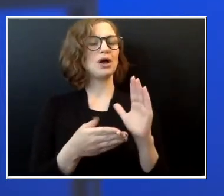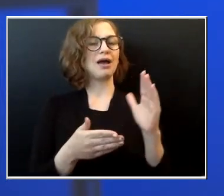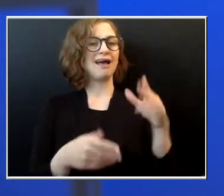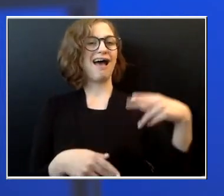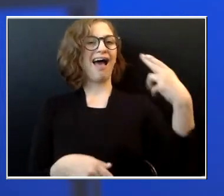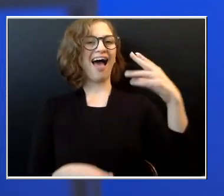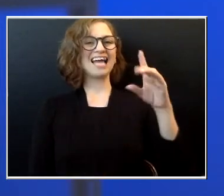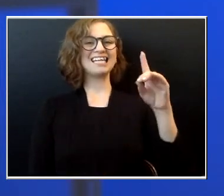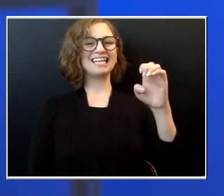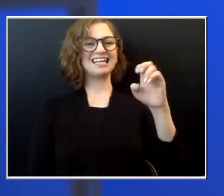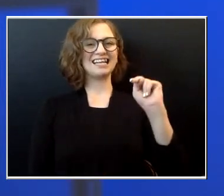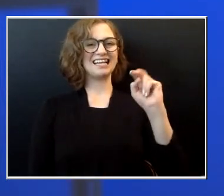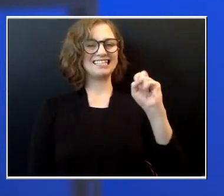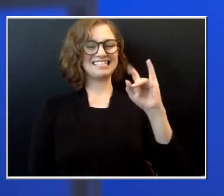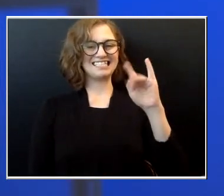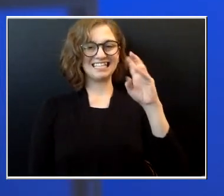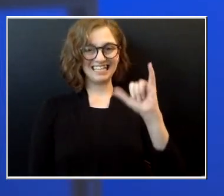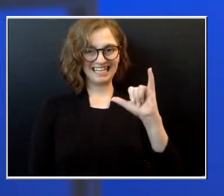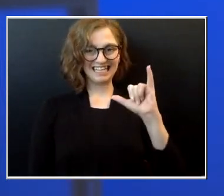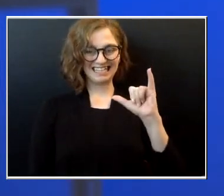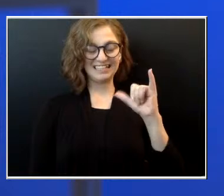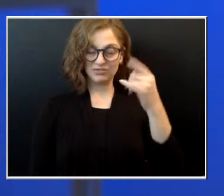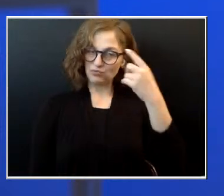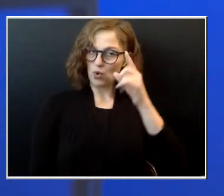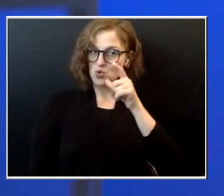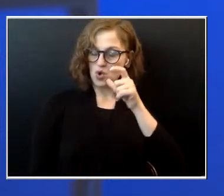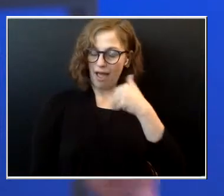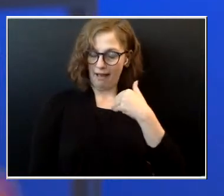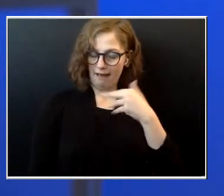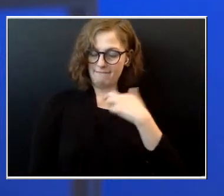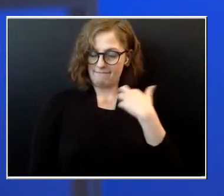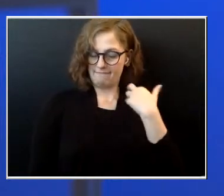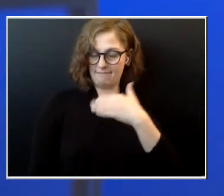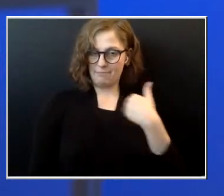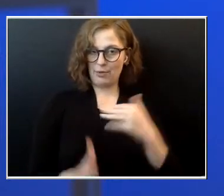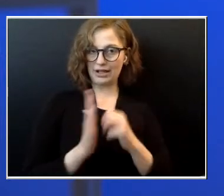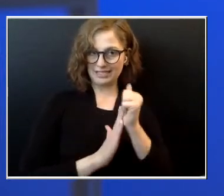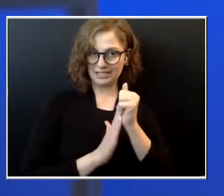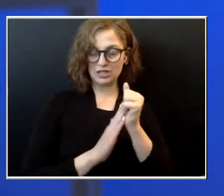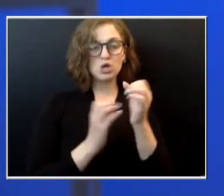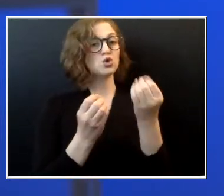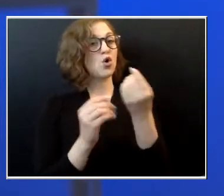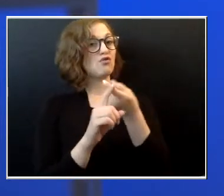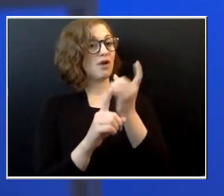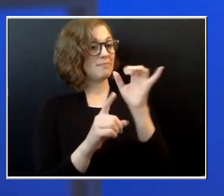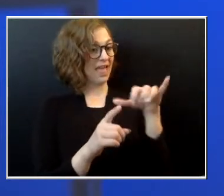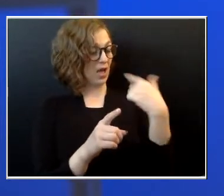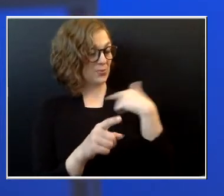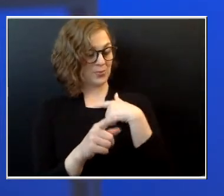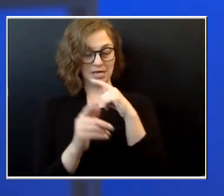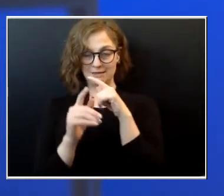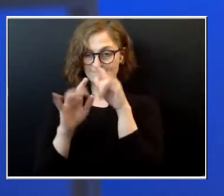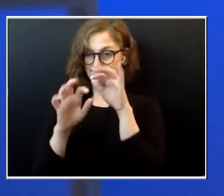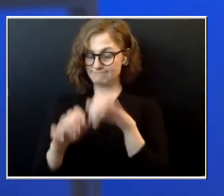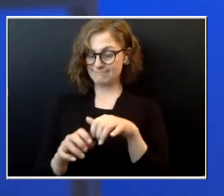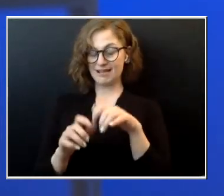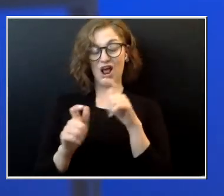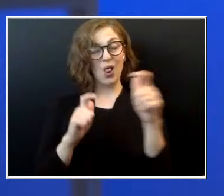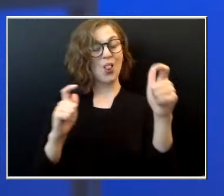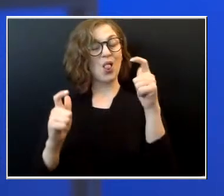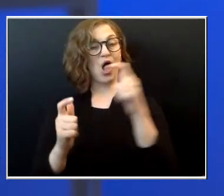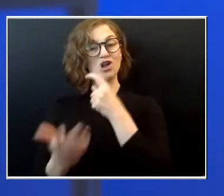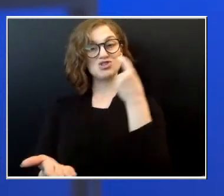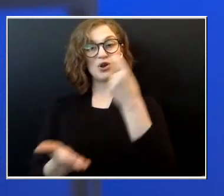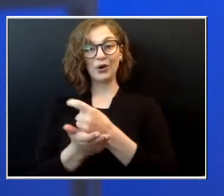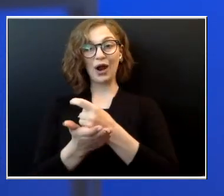cancer. So because of that, we wrote a large grant, and the National Cancer Institute